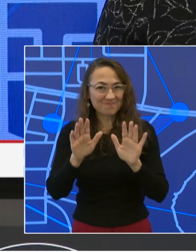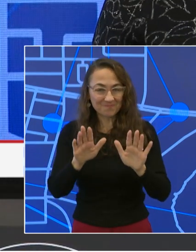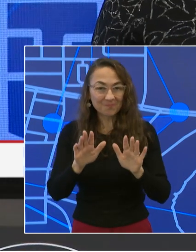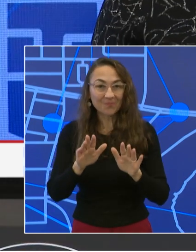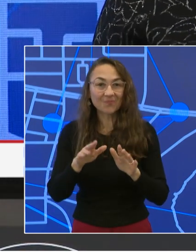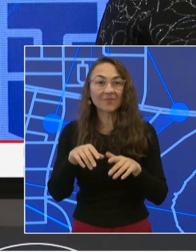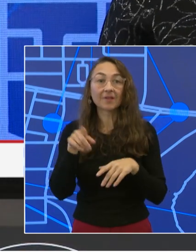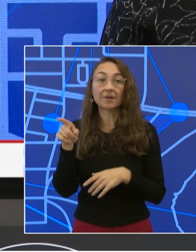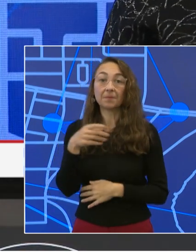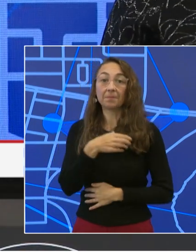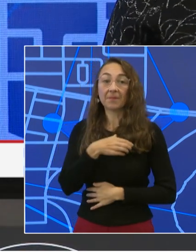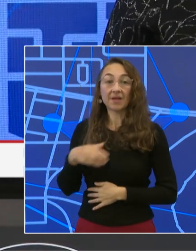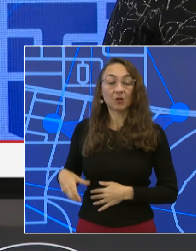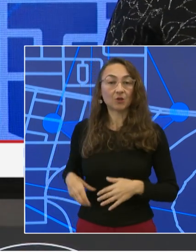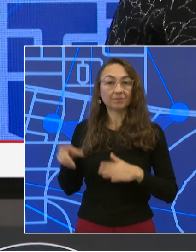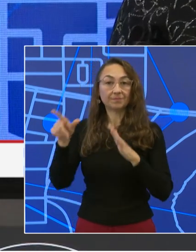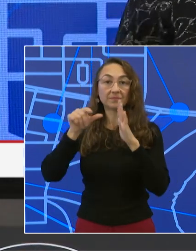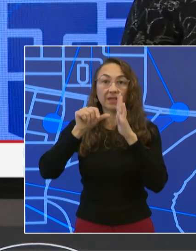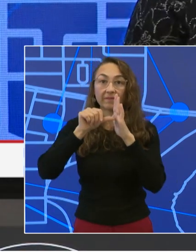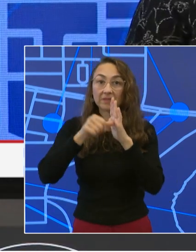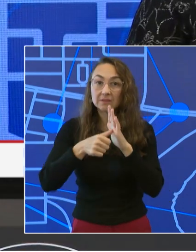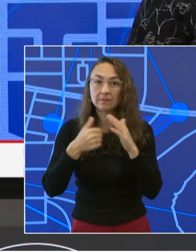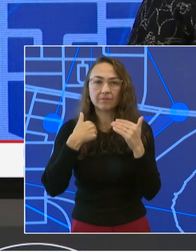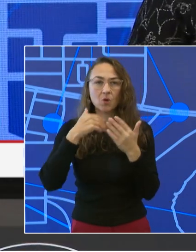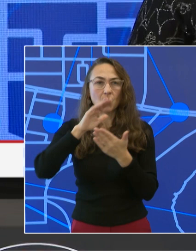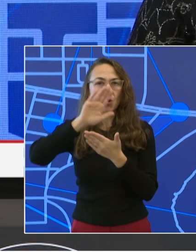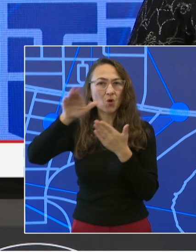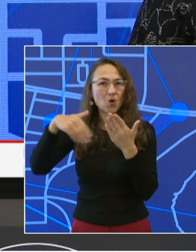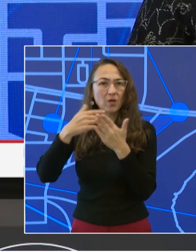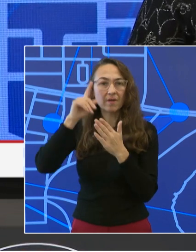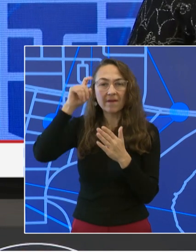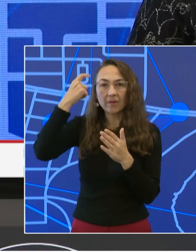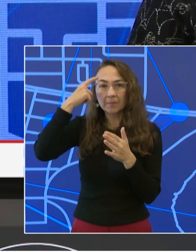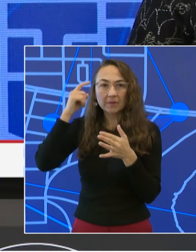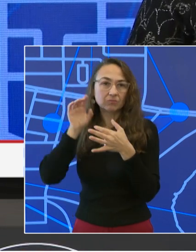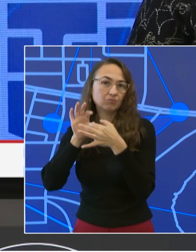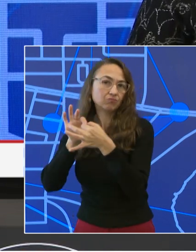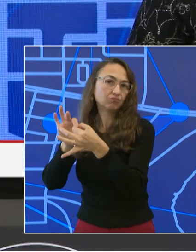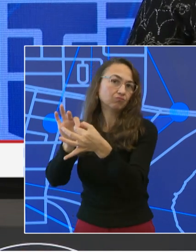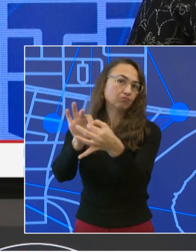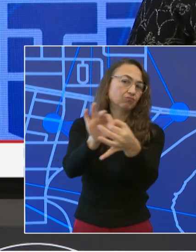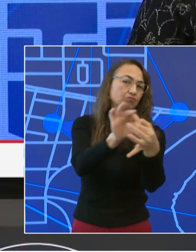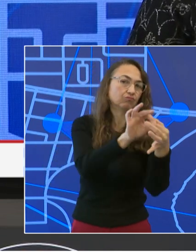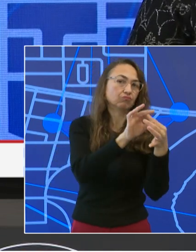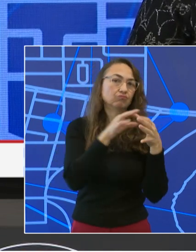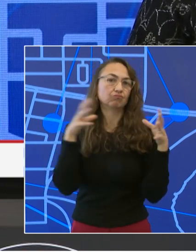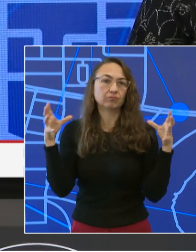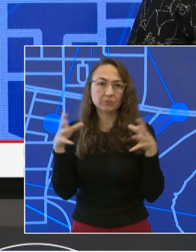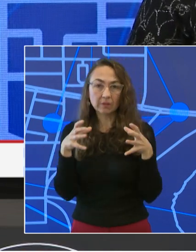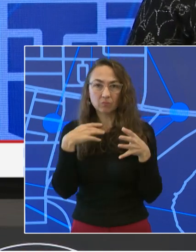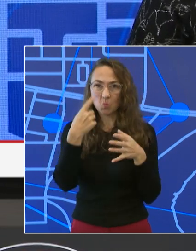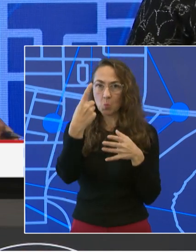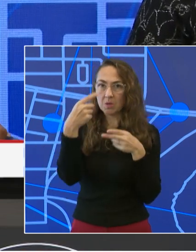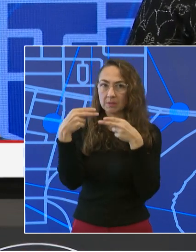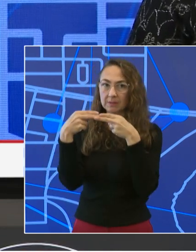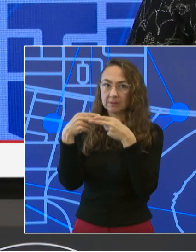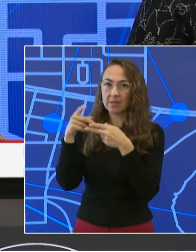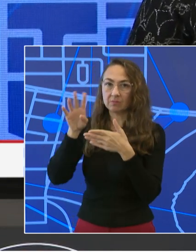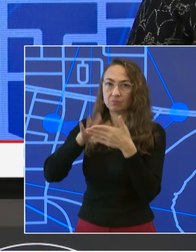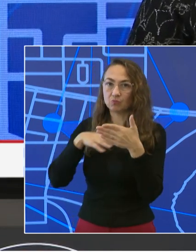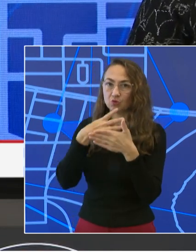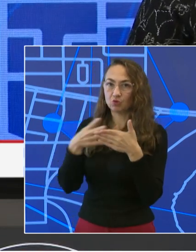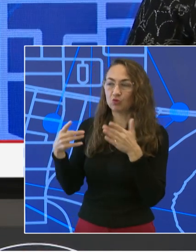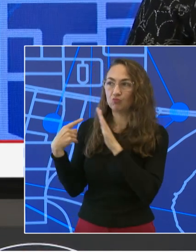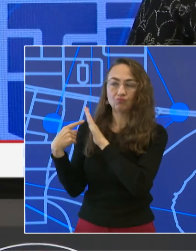see is, in the next slide, is what that looks like for us. In this slide, you'll see the reductions that we have in our ones areas. Our